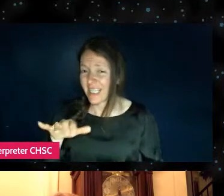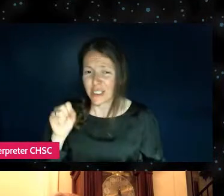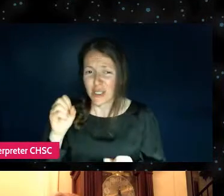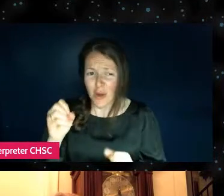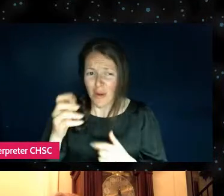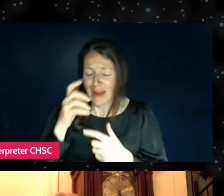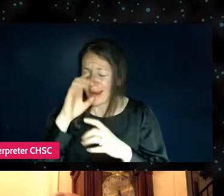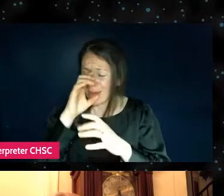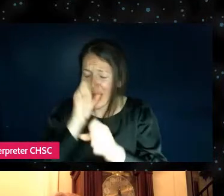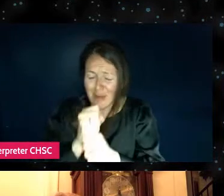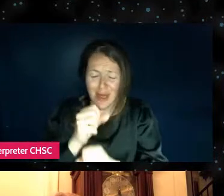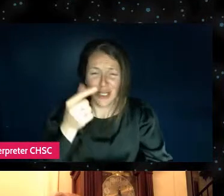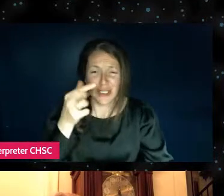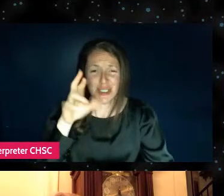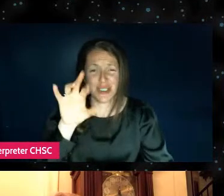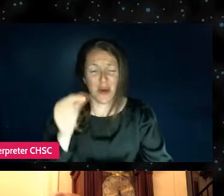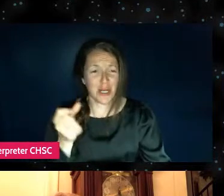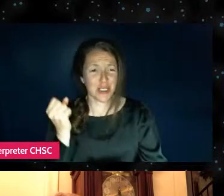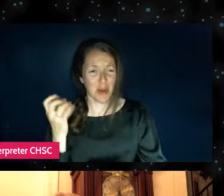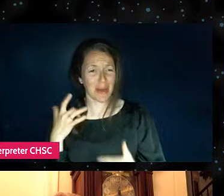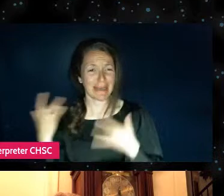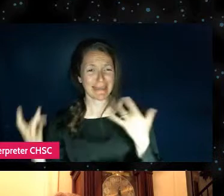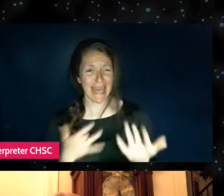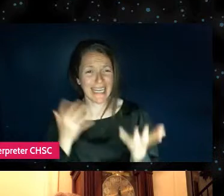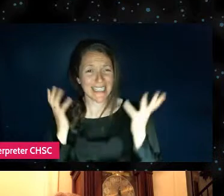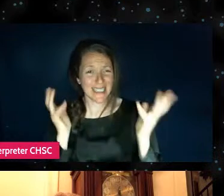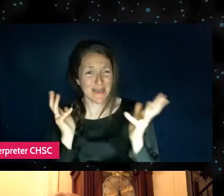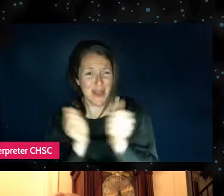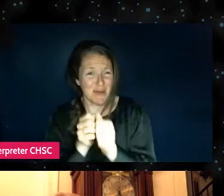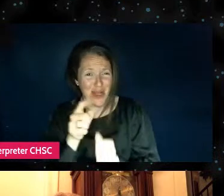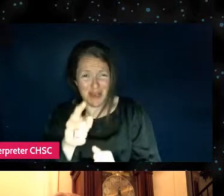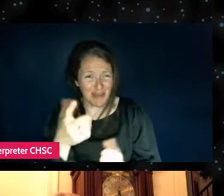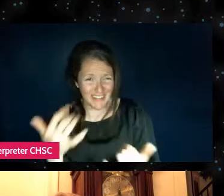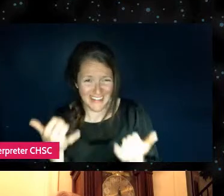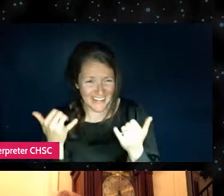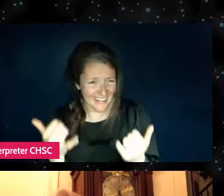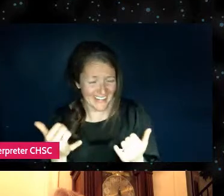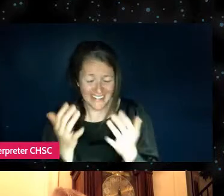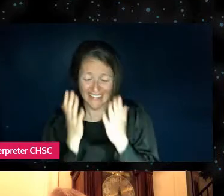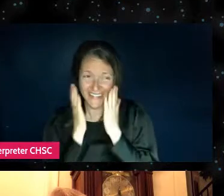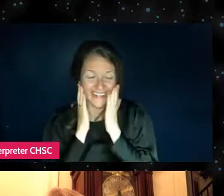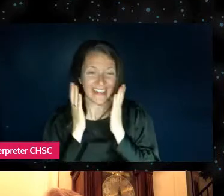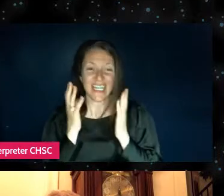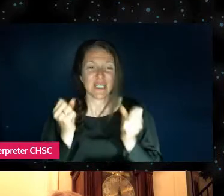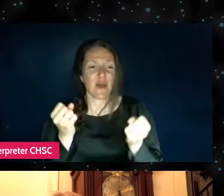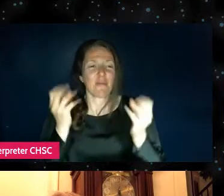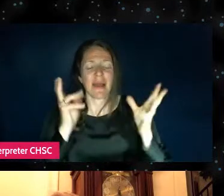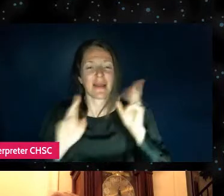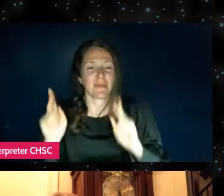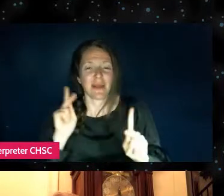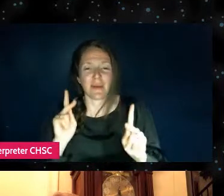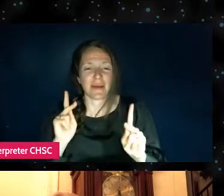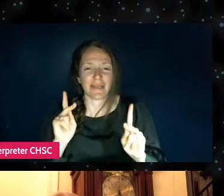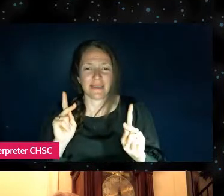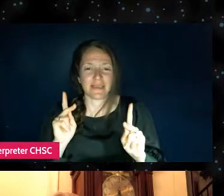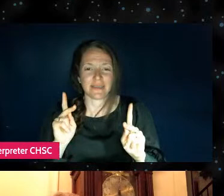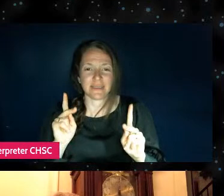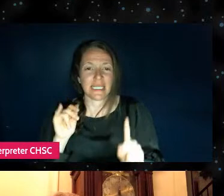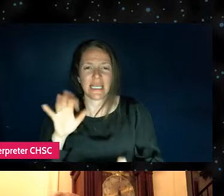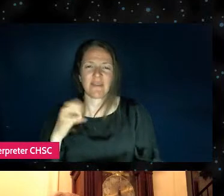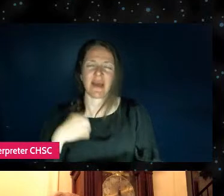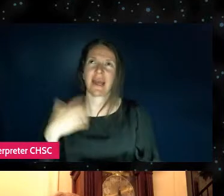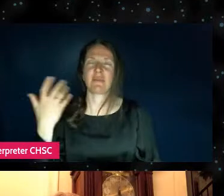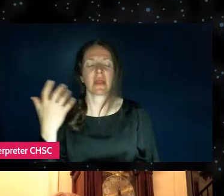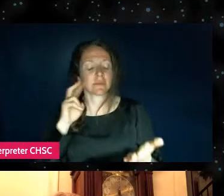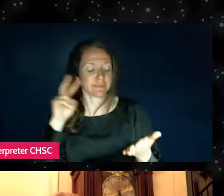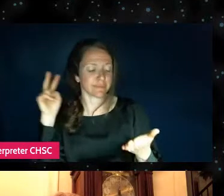have to tell you, just like, it's so exciting just to speak to you at all. Like, you know, so many people, even if I have a concept when I'm looking